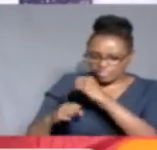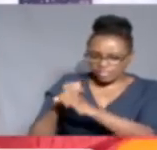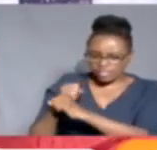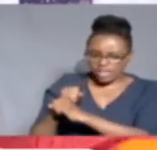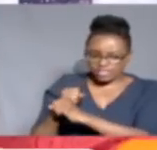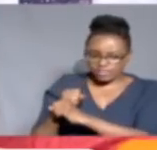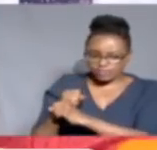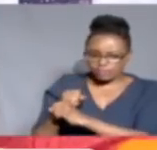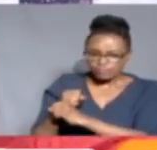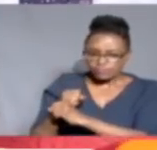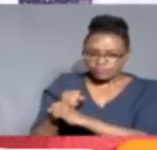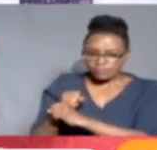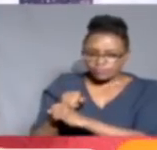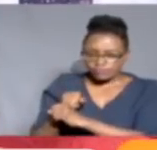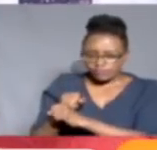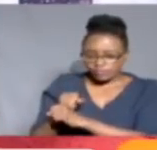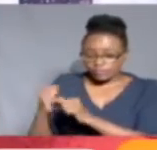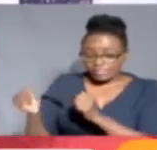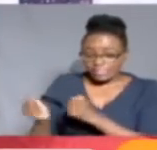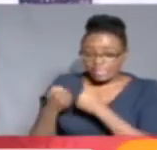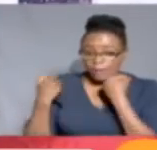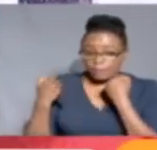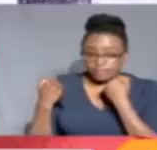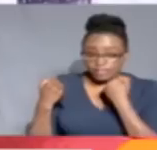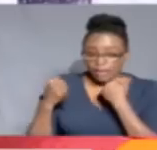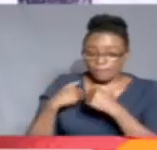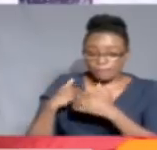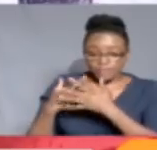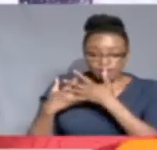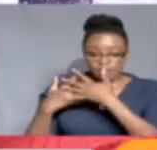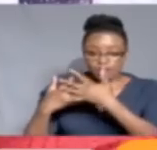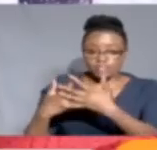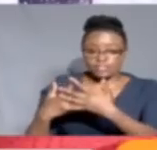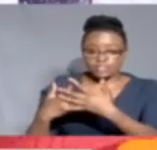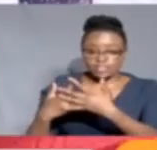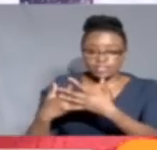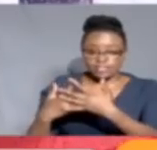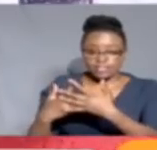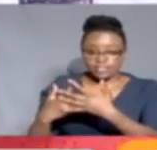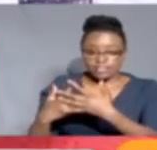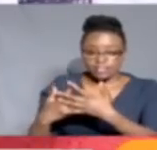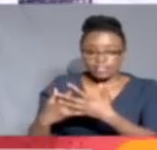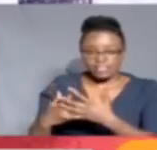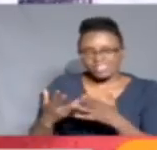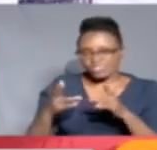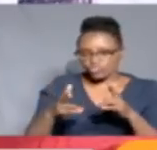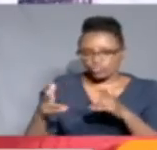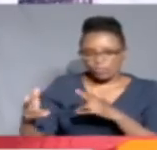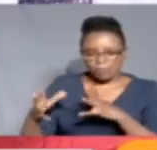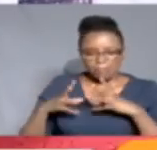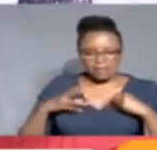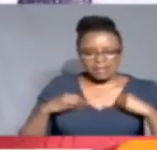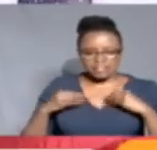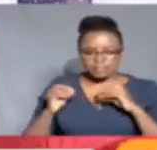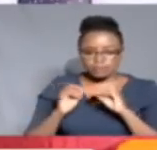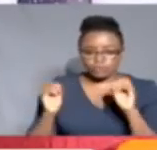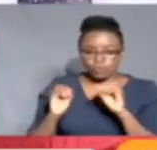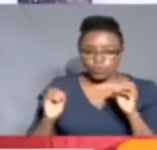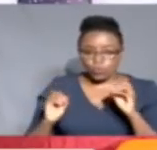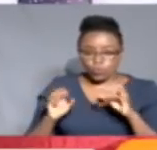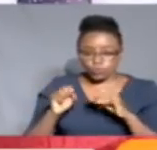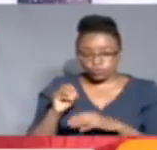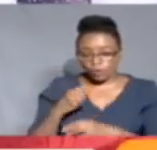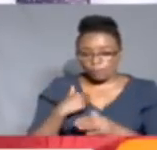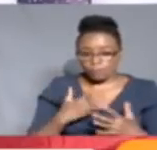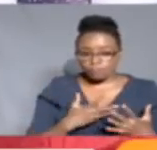17. And it came to a time when I was arrested. And obviously, I couldn't accept. So I was taken to